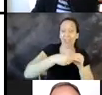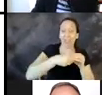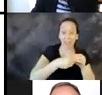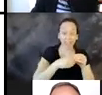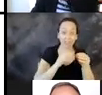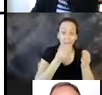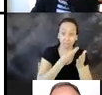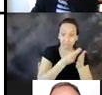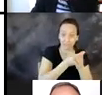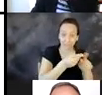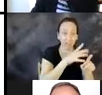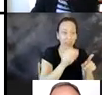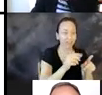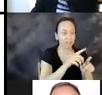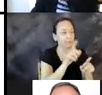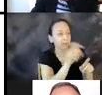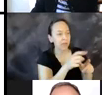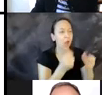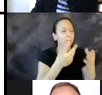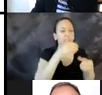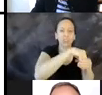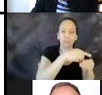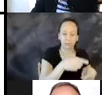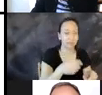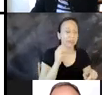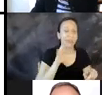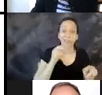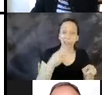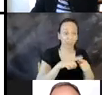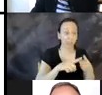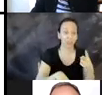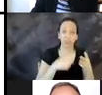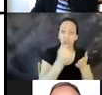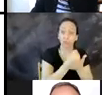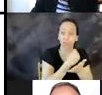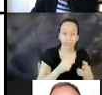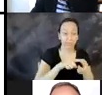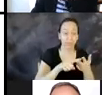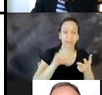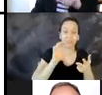process account inquiries. And these machines will accept cash, credit, and EBT.